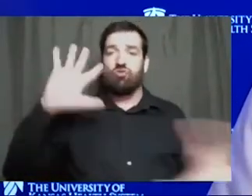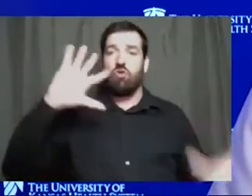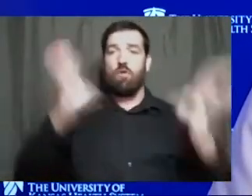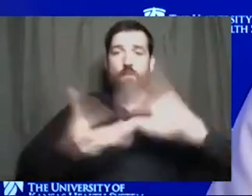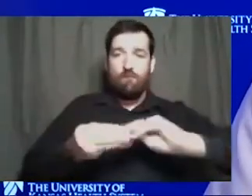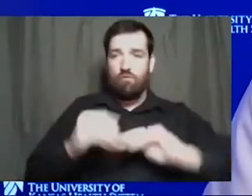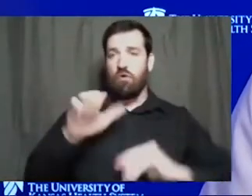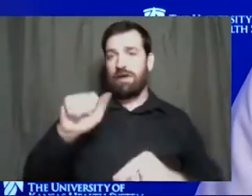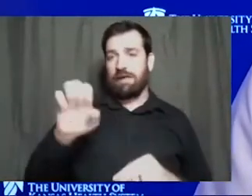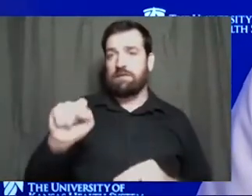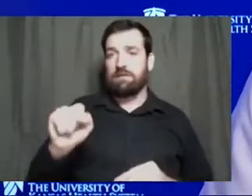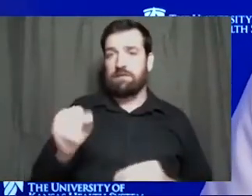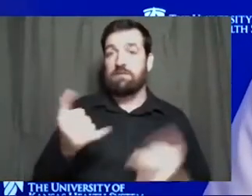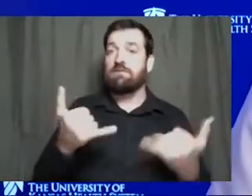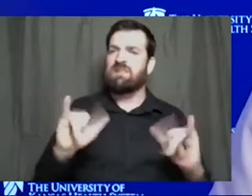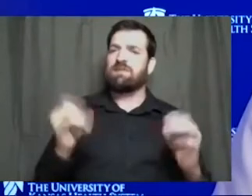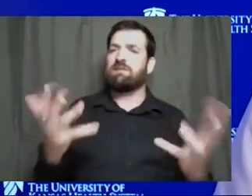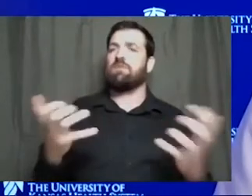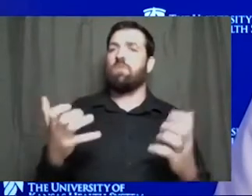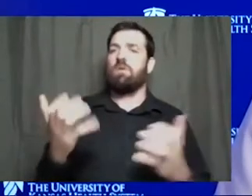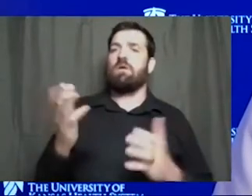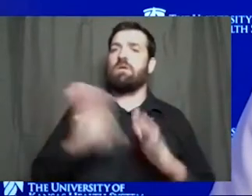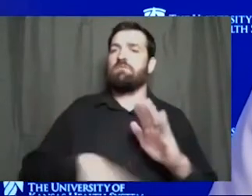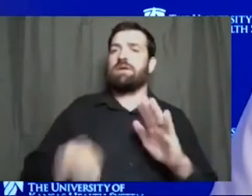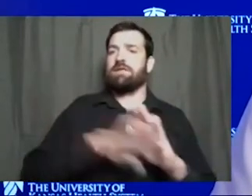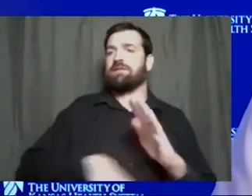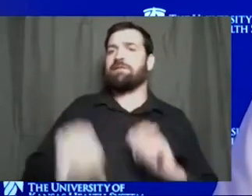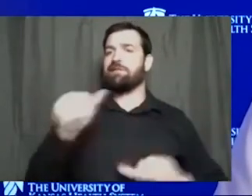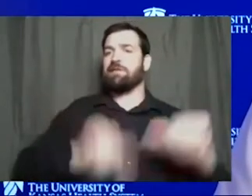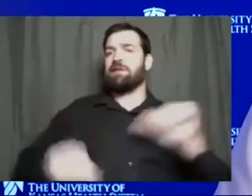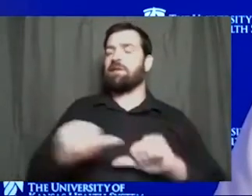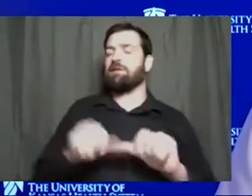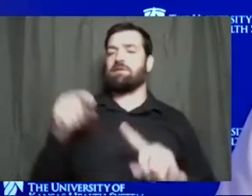some more of the basic science. Really, what is that,